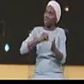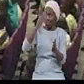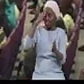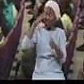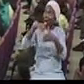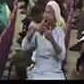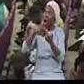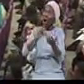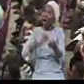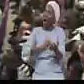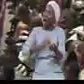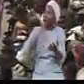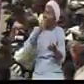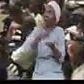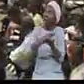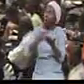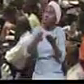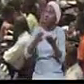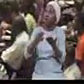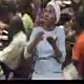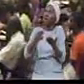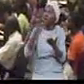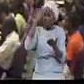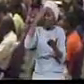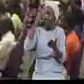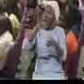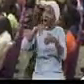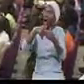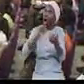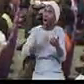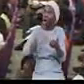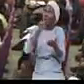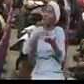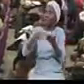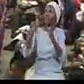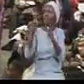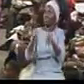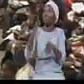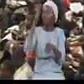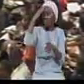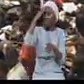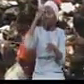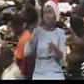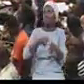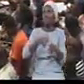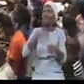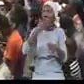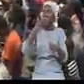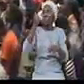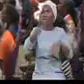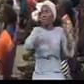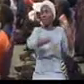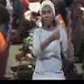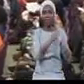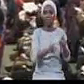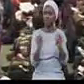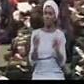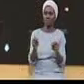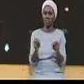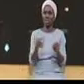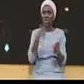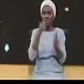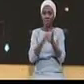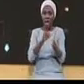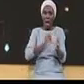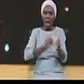I am. This is not the place for that now. I made my confession and said, oh Lord, the great and the dreadful God,